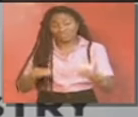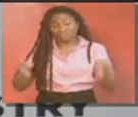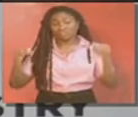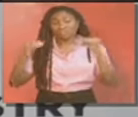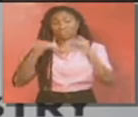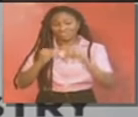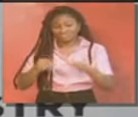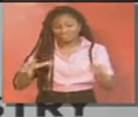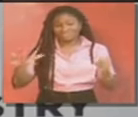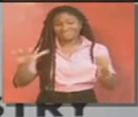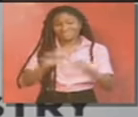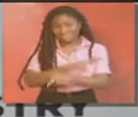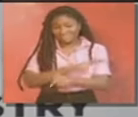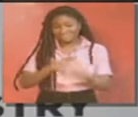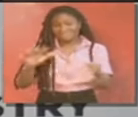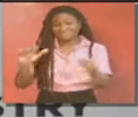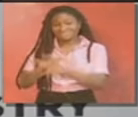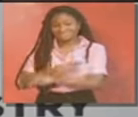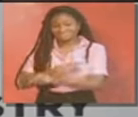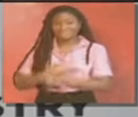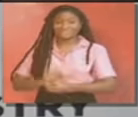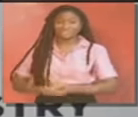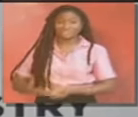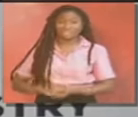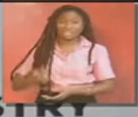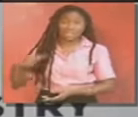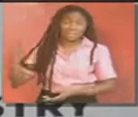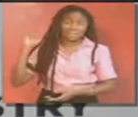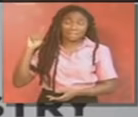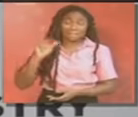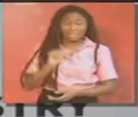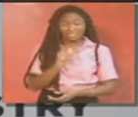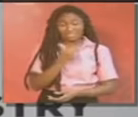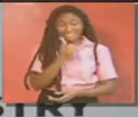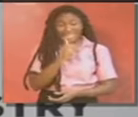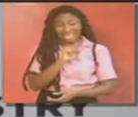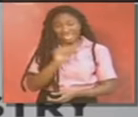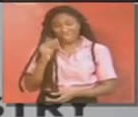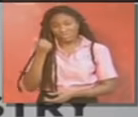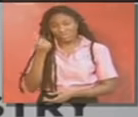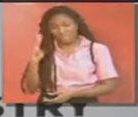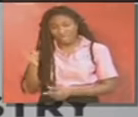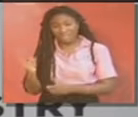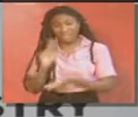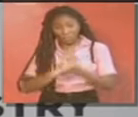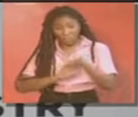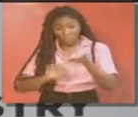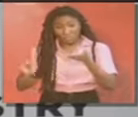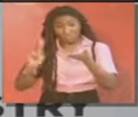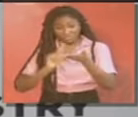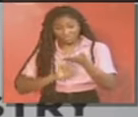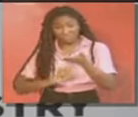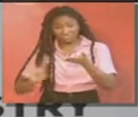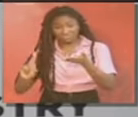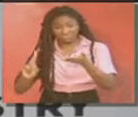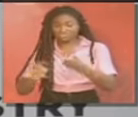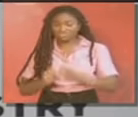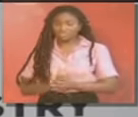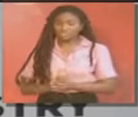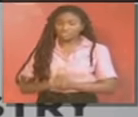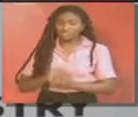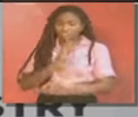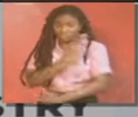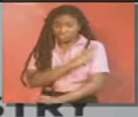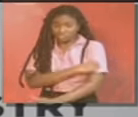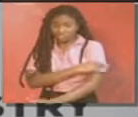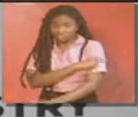system. Over the past 10 to 12 weeks, the parallel healthcare system, in terms of hospital occupancies, has been